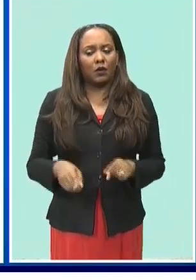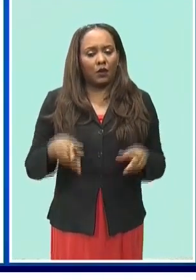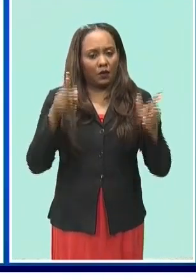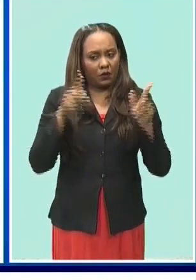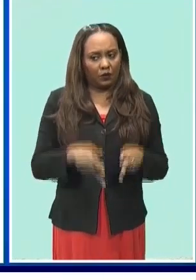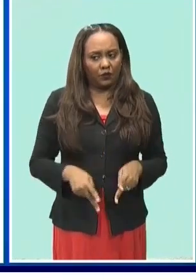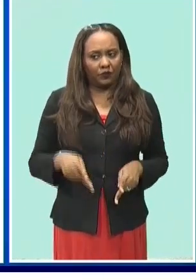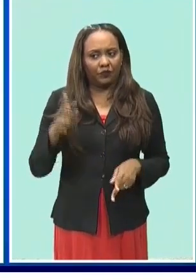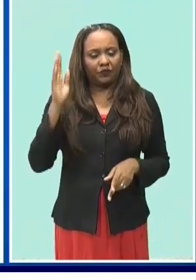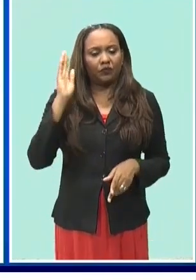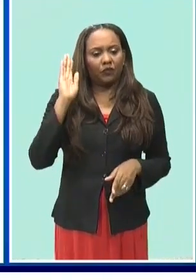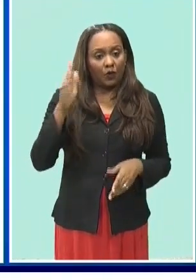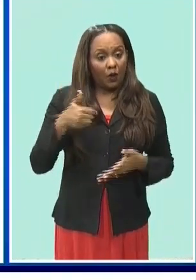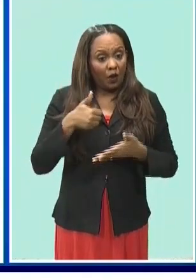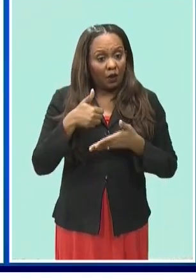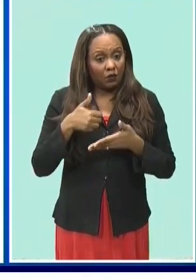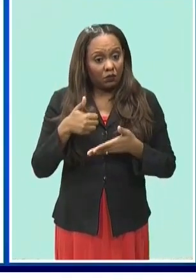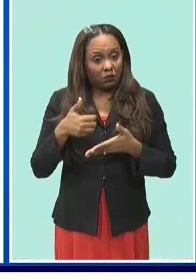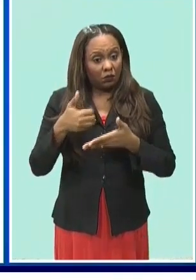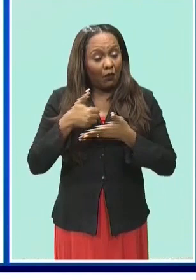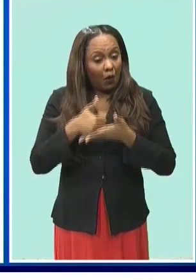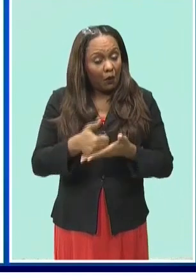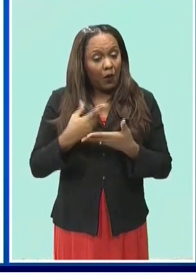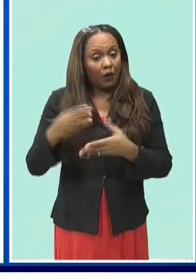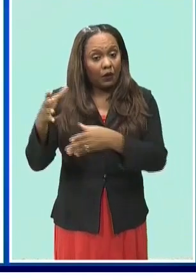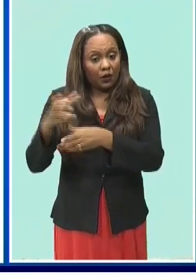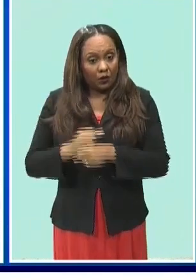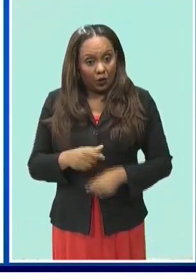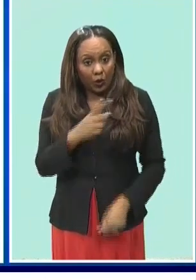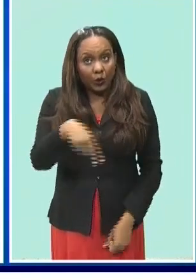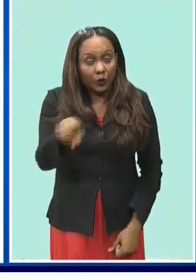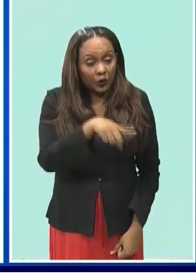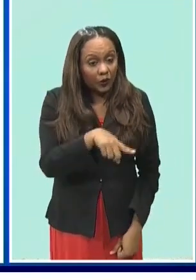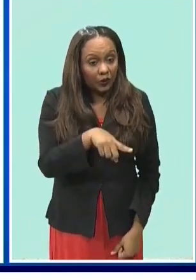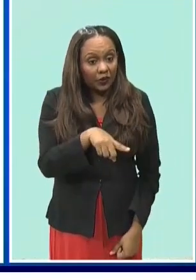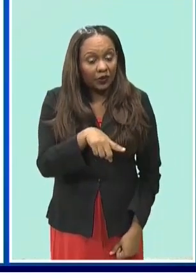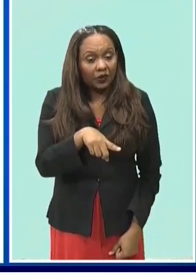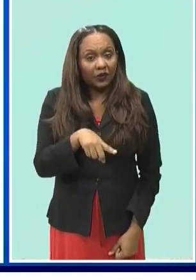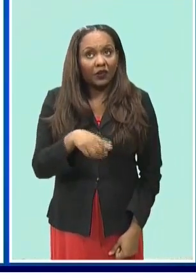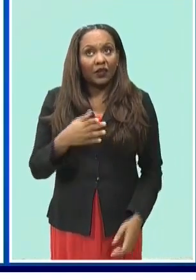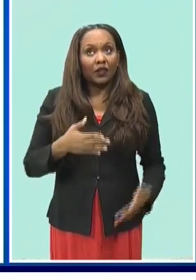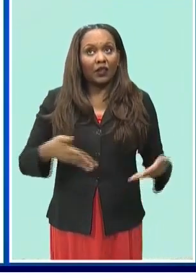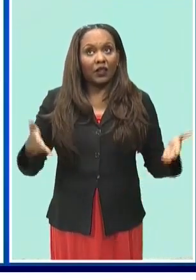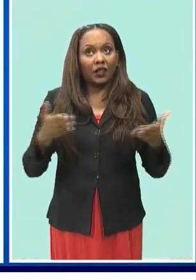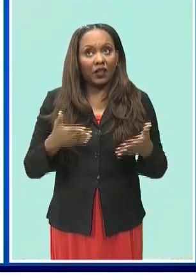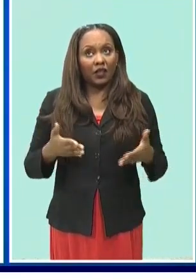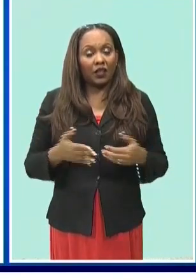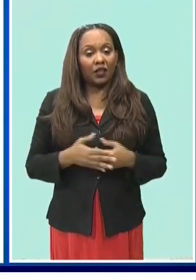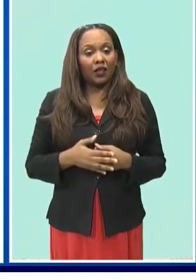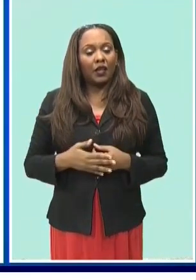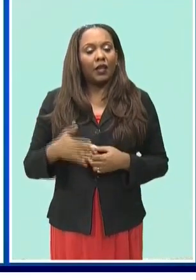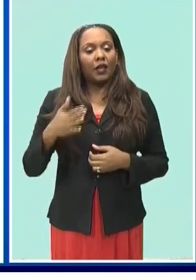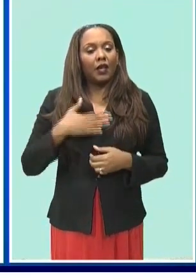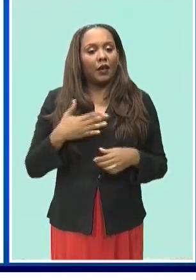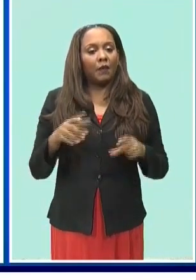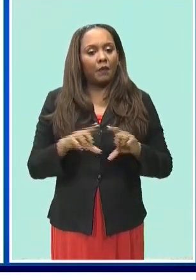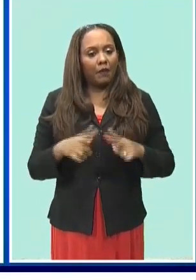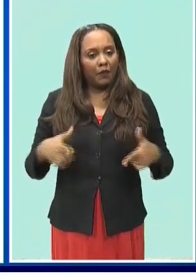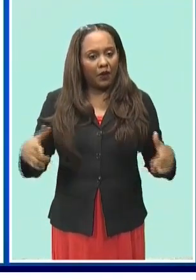hard, including you here. It is you. In my language, there's a proverb that says,